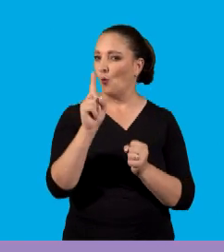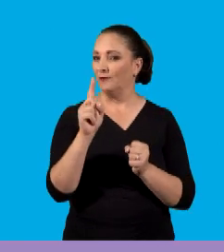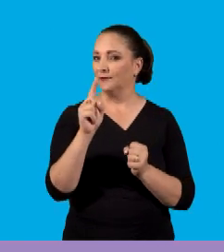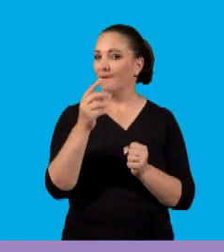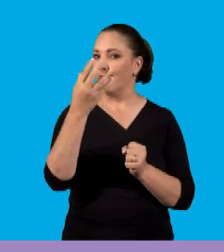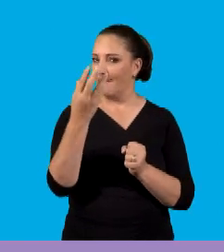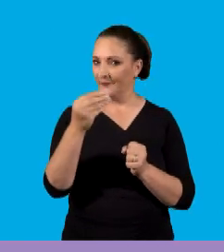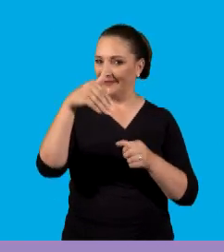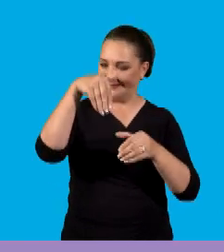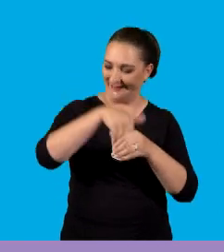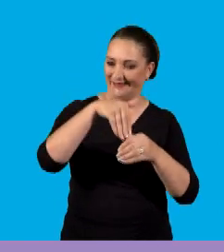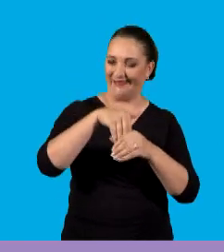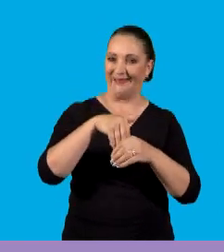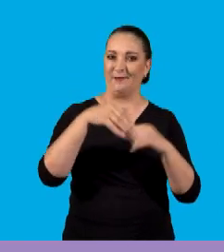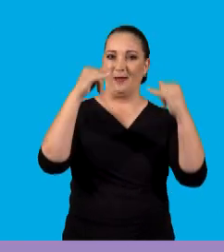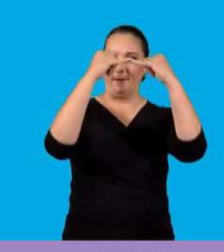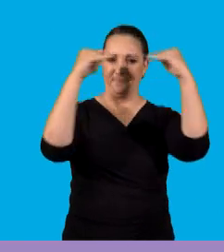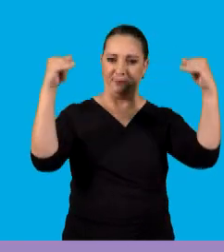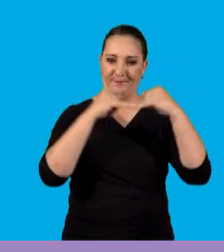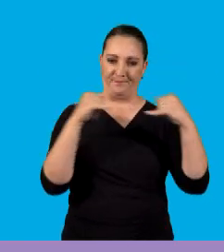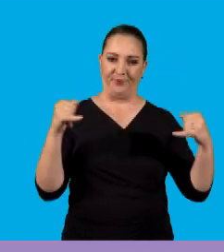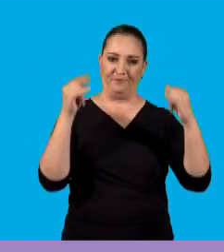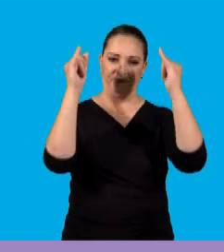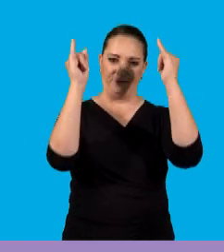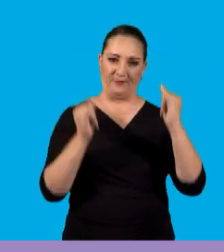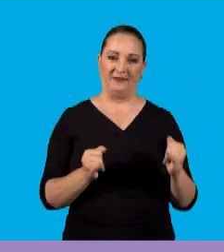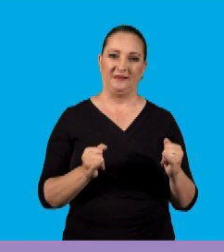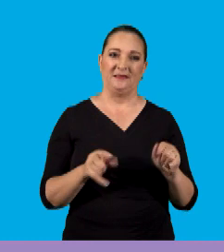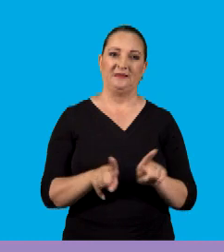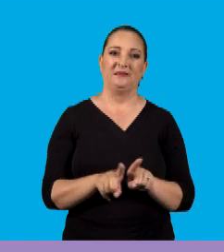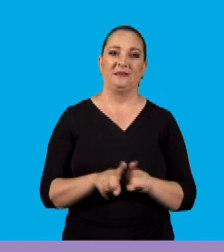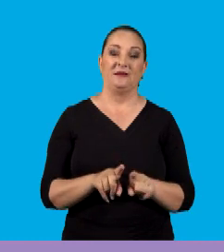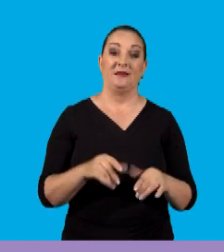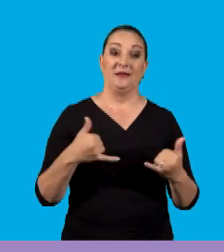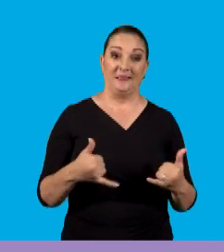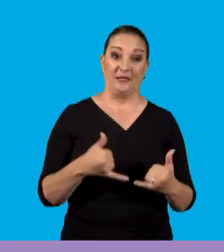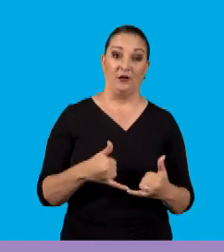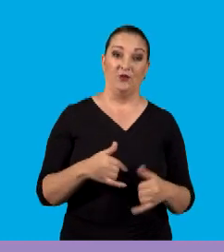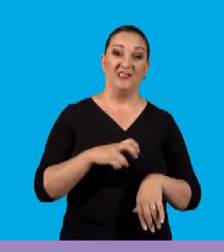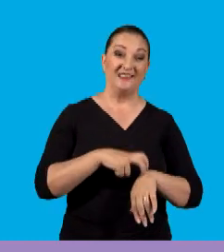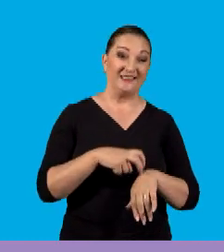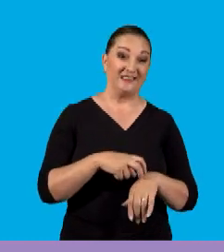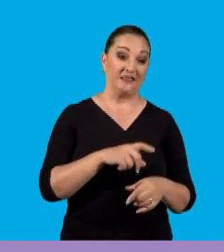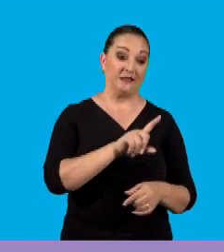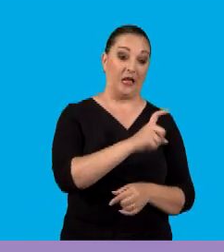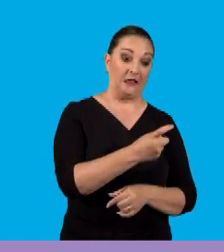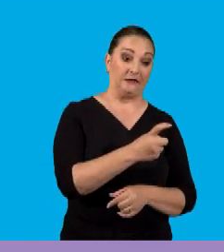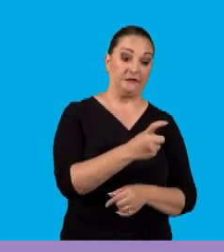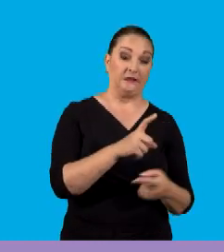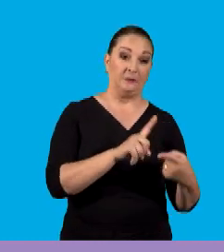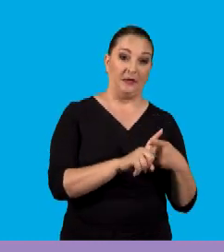sides. And you then complete angle X plus angle Y